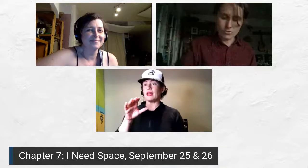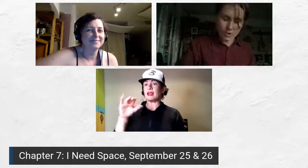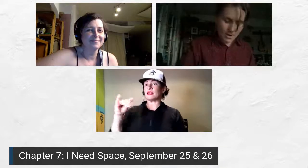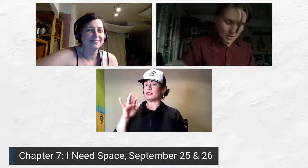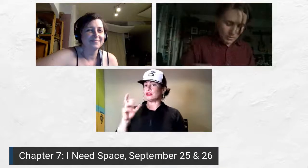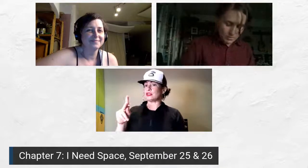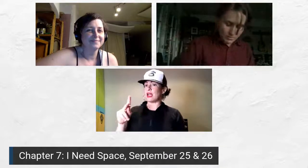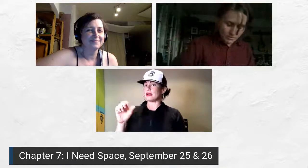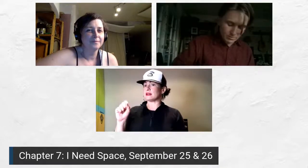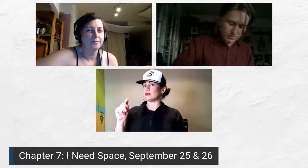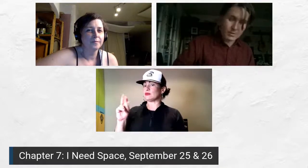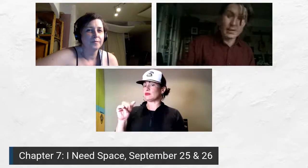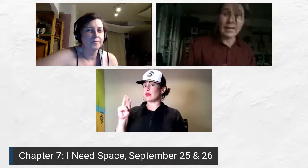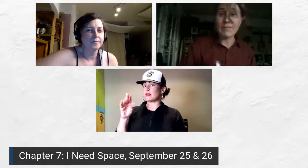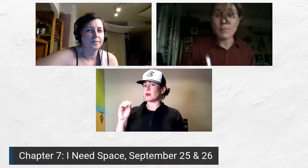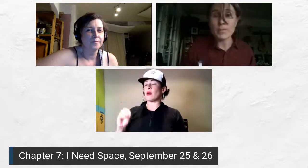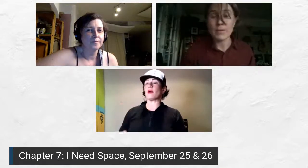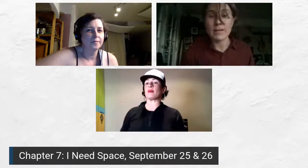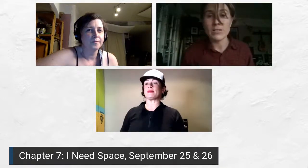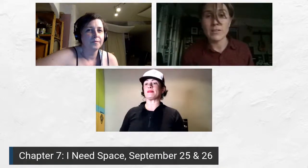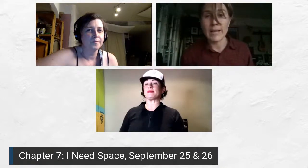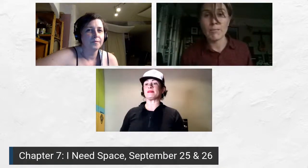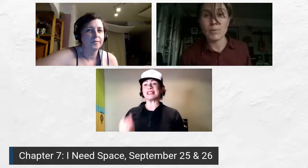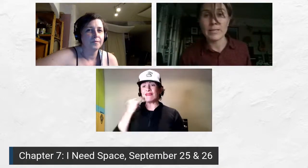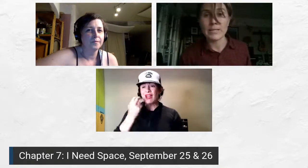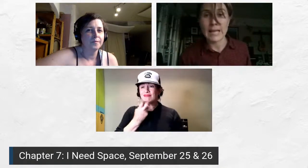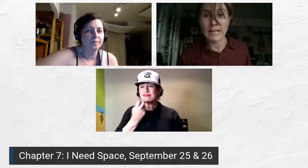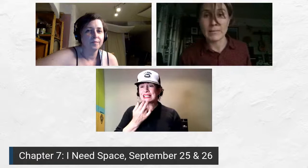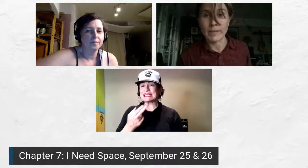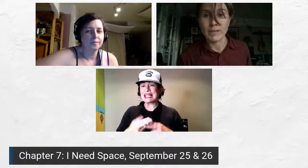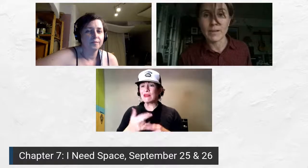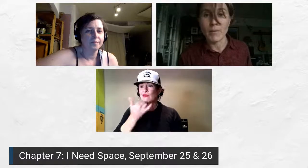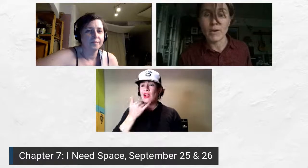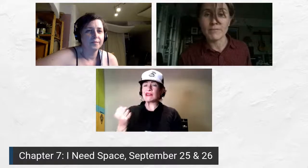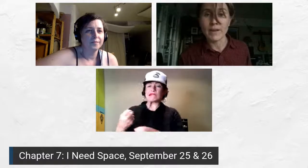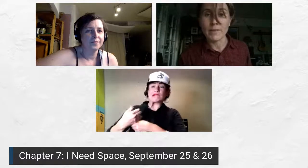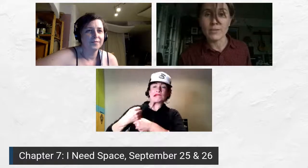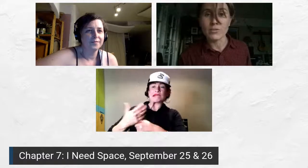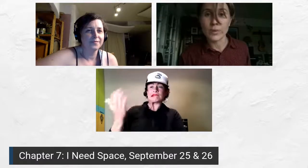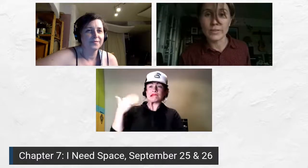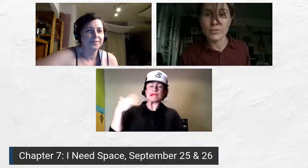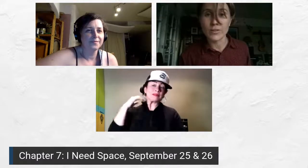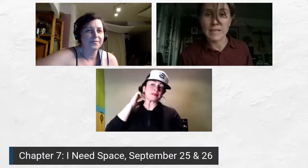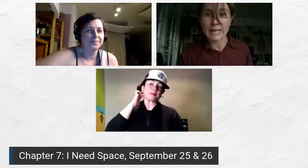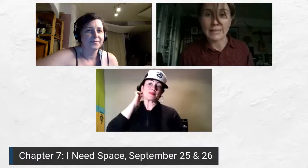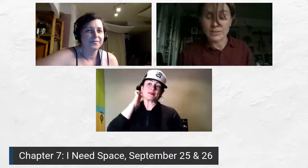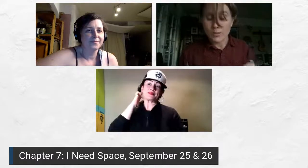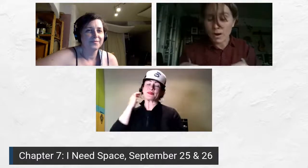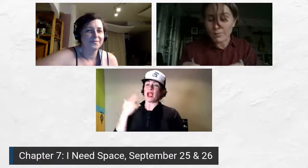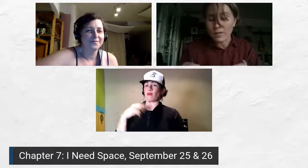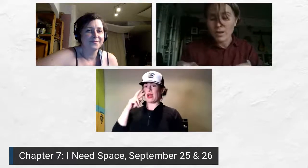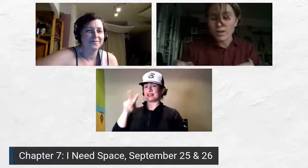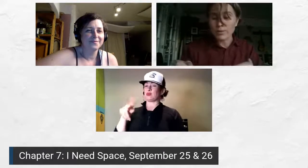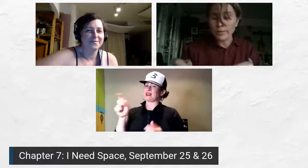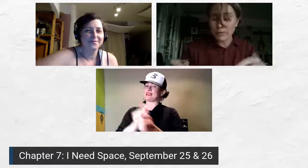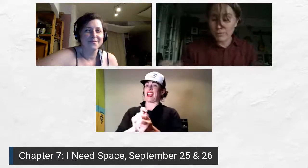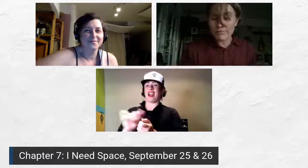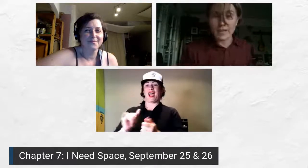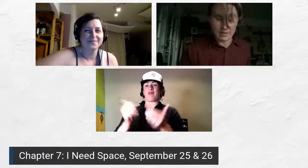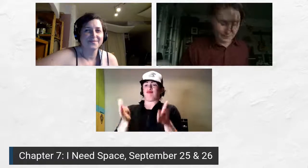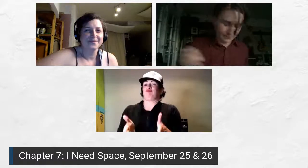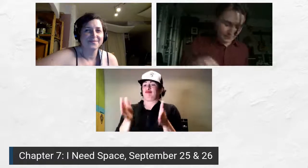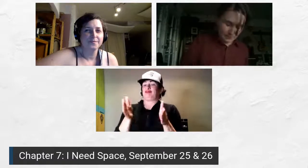Jack Strano. If I mispronounce your name, please yell at me. I want very much to witness you exactly as you are.